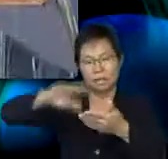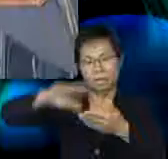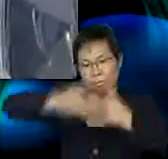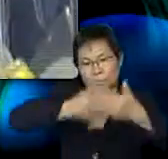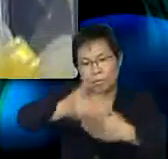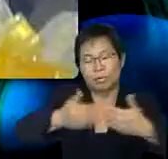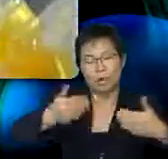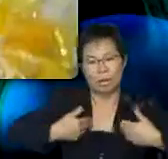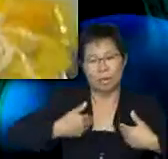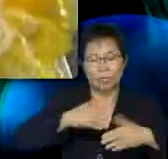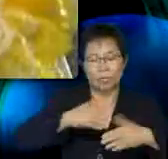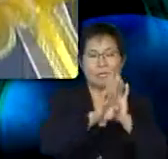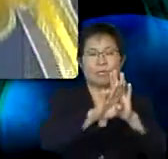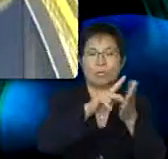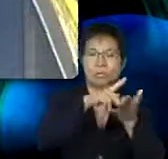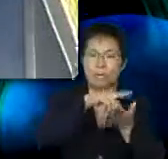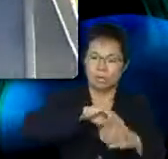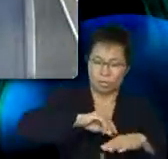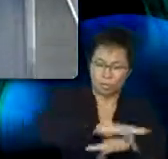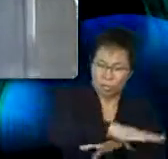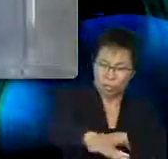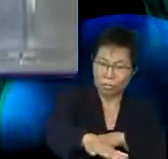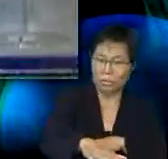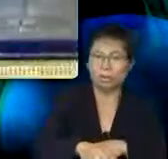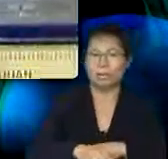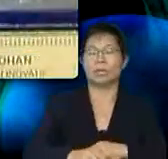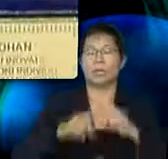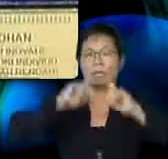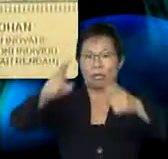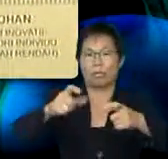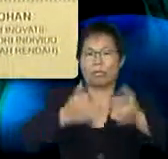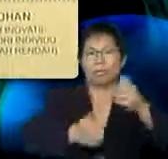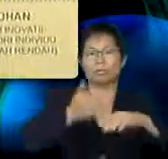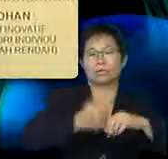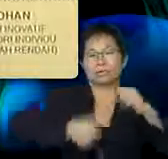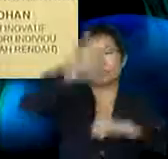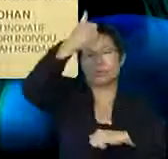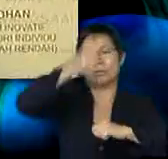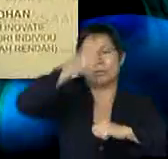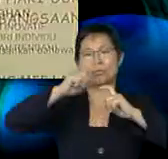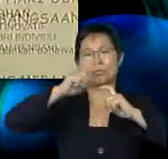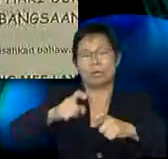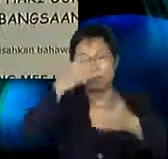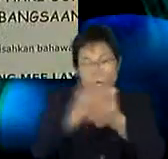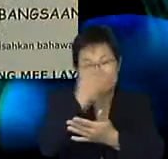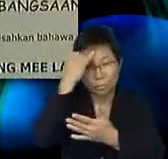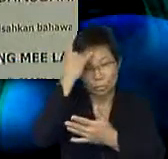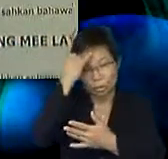process has been proven effective when it was awarded the top prize for innovation in teaching